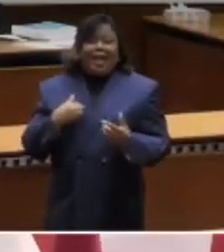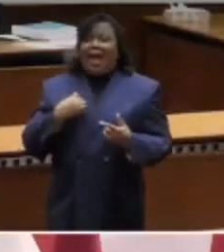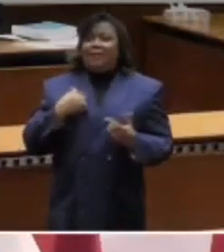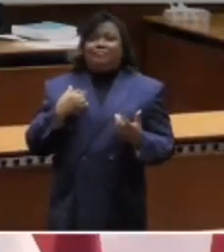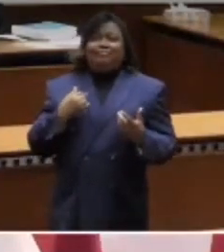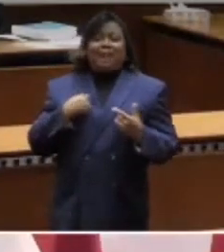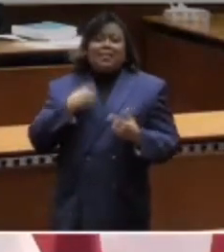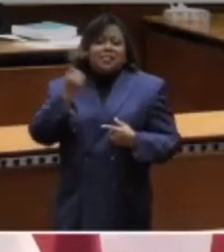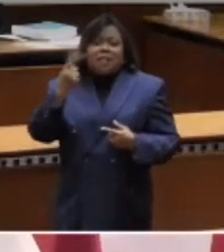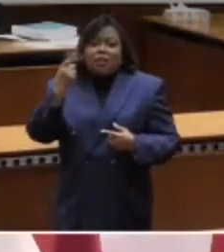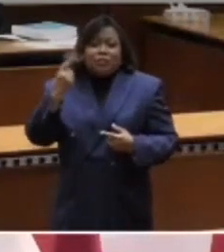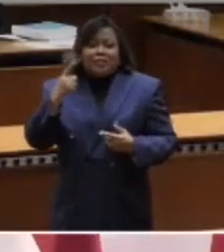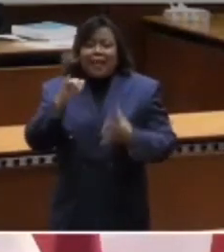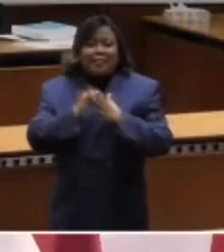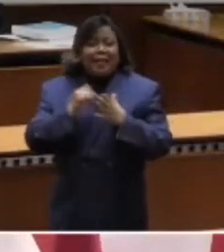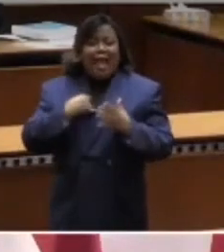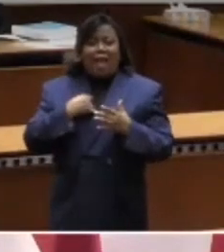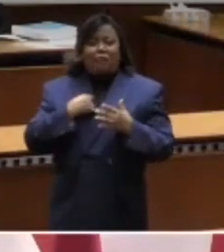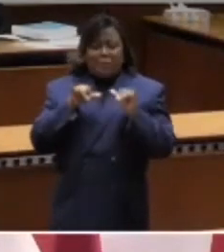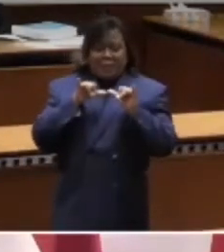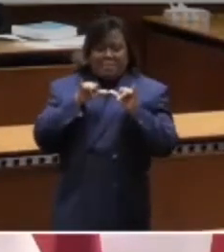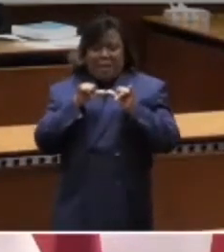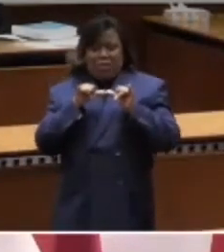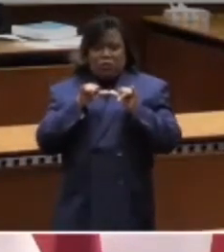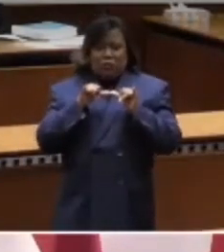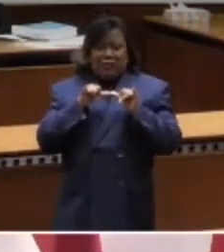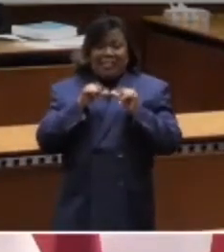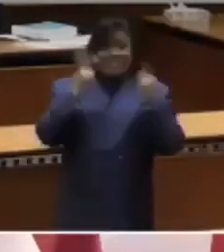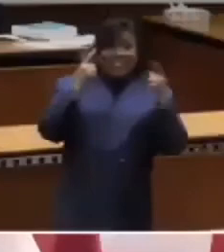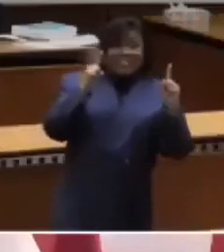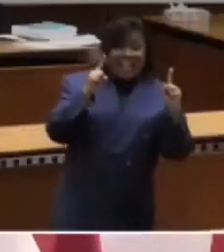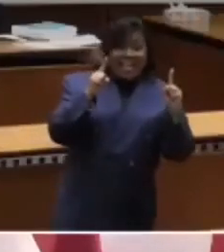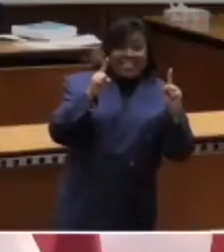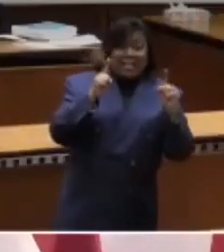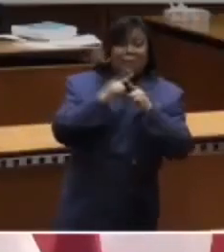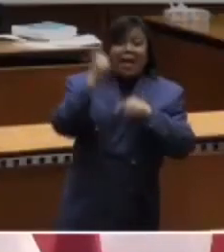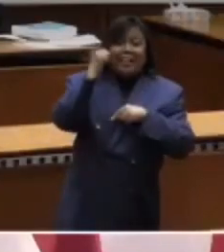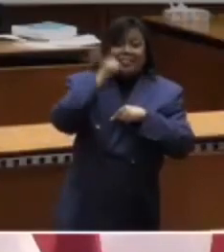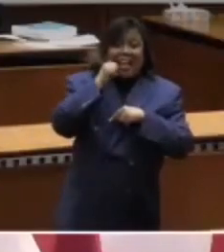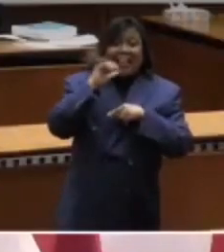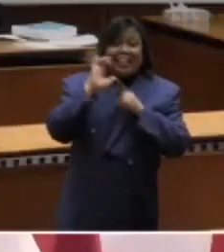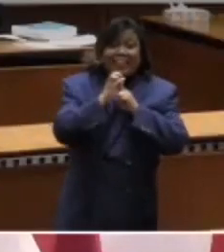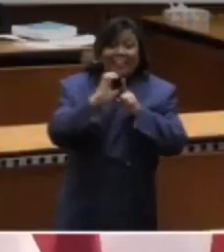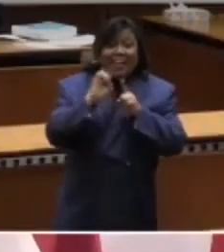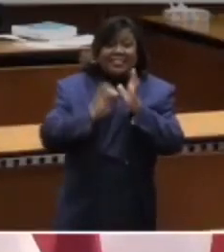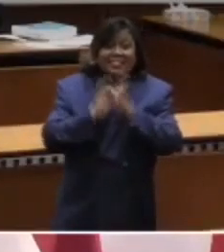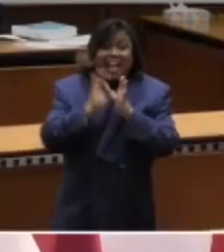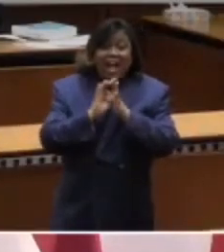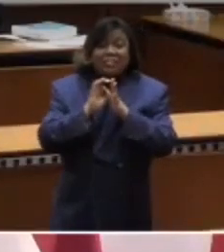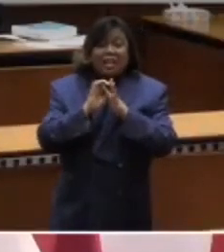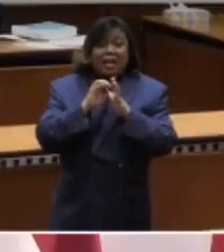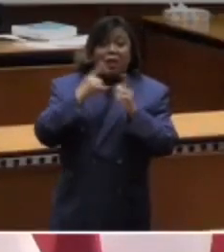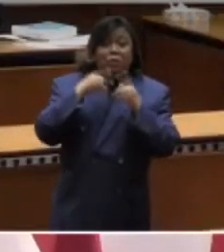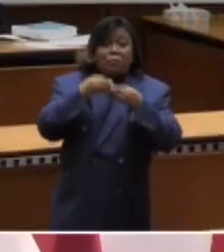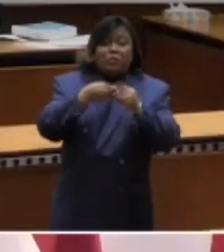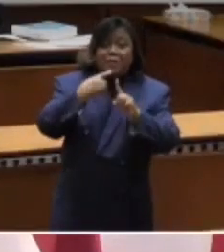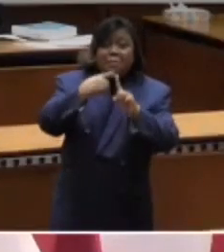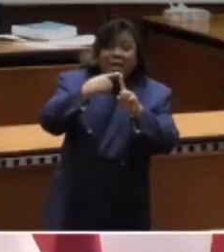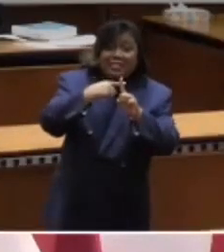didn't understand that I would be measuring success by daily case counts, percent